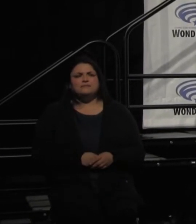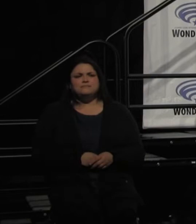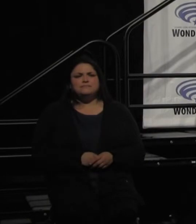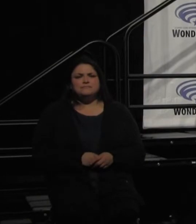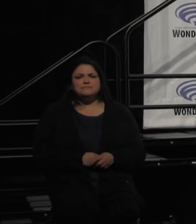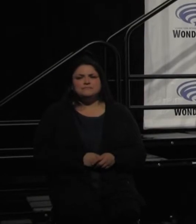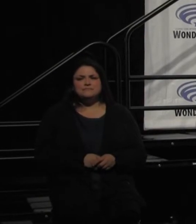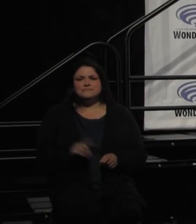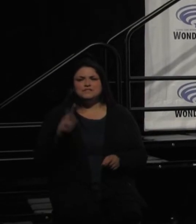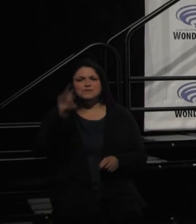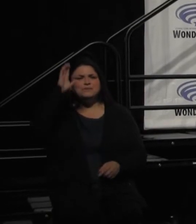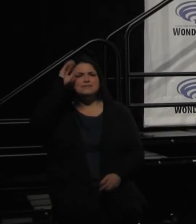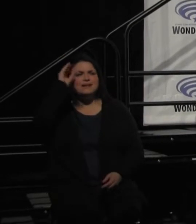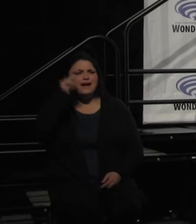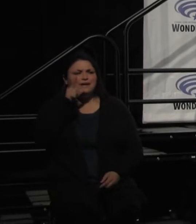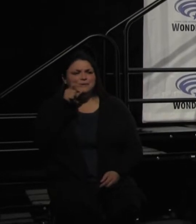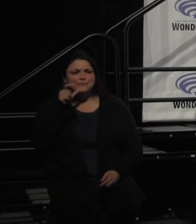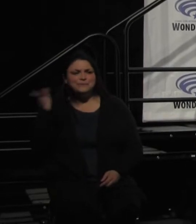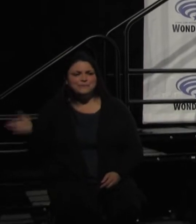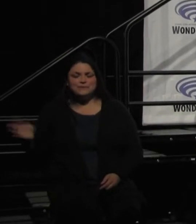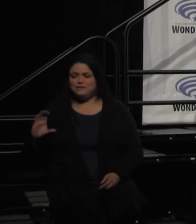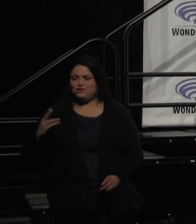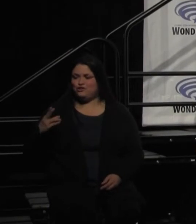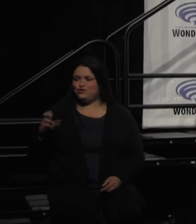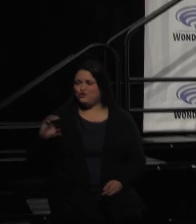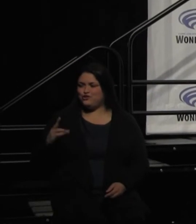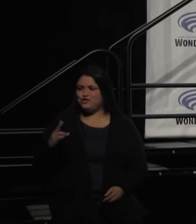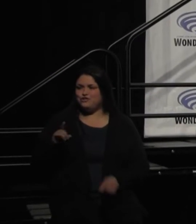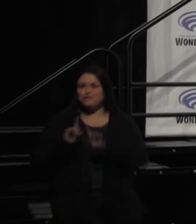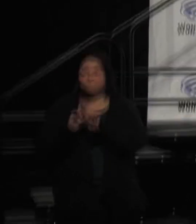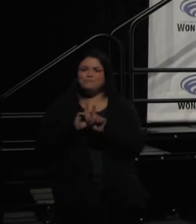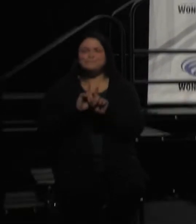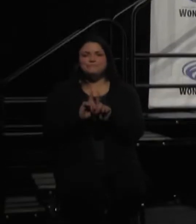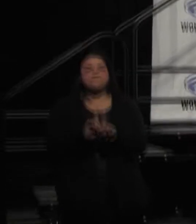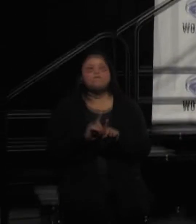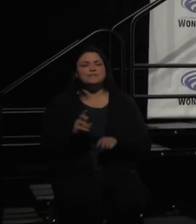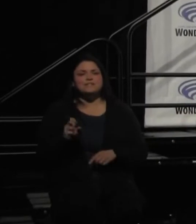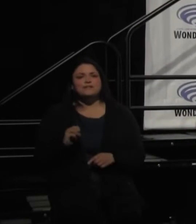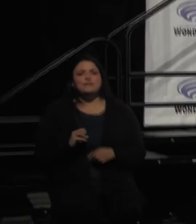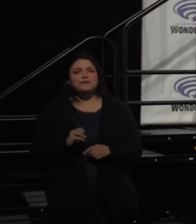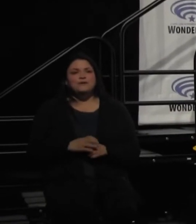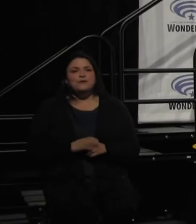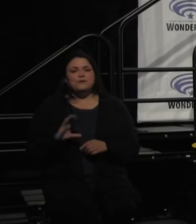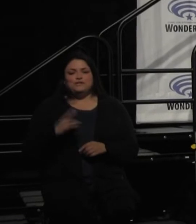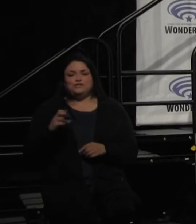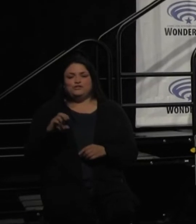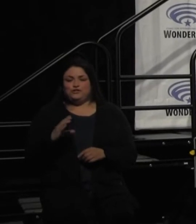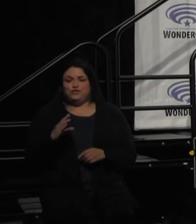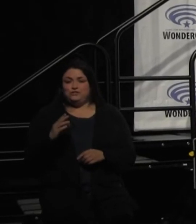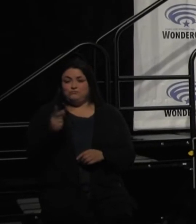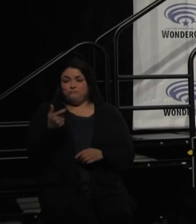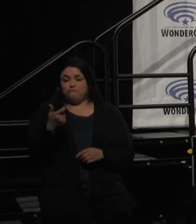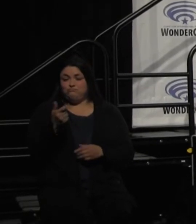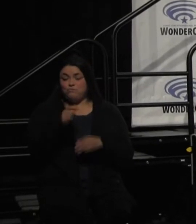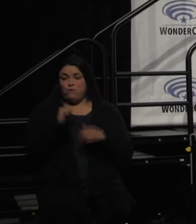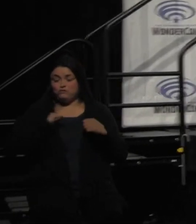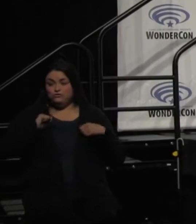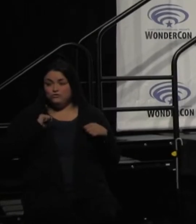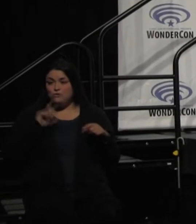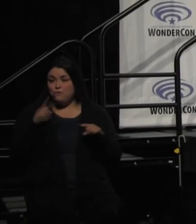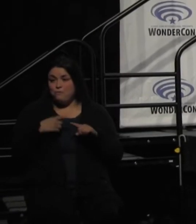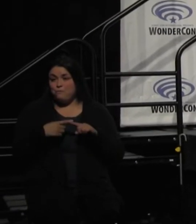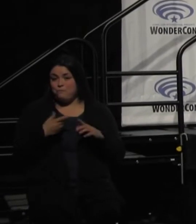And where's the guy? And there's Cheech beside her. And so Cheech saw the show, and